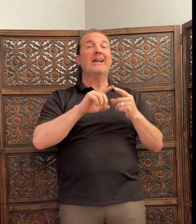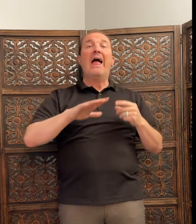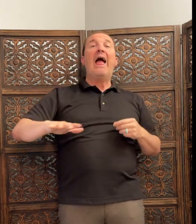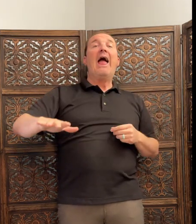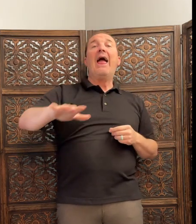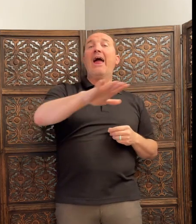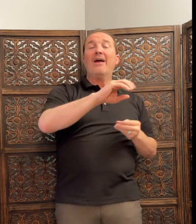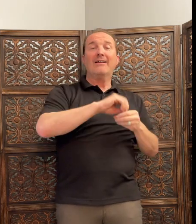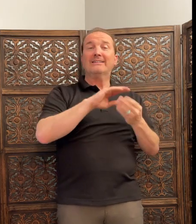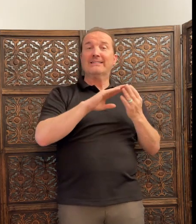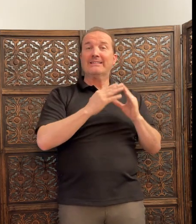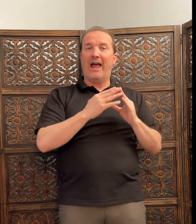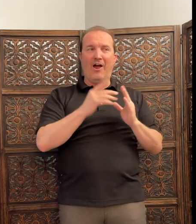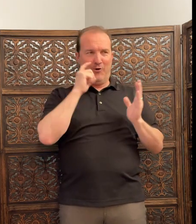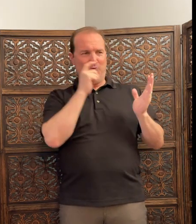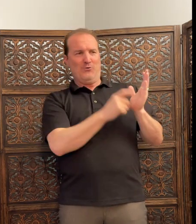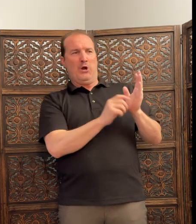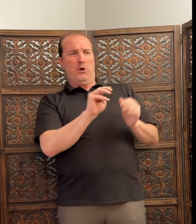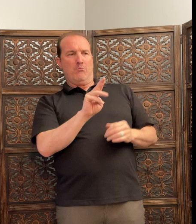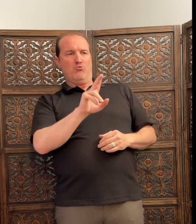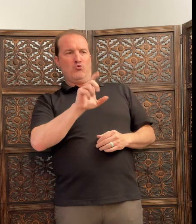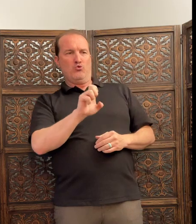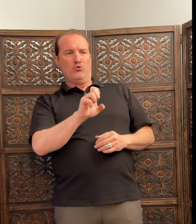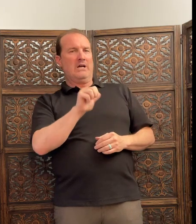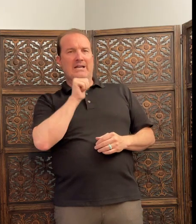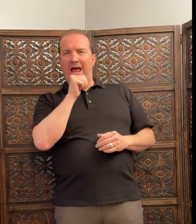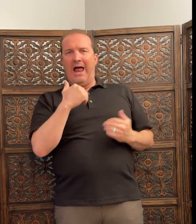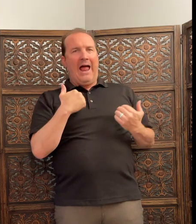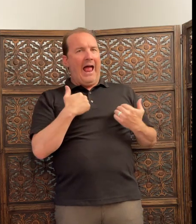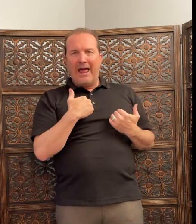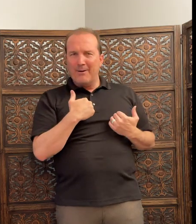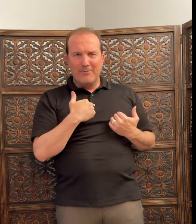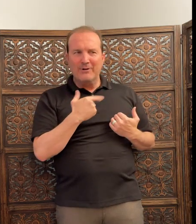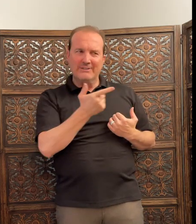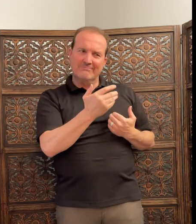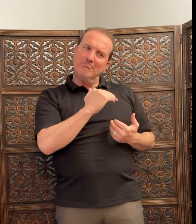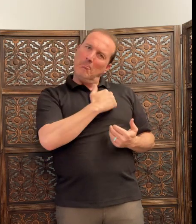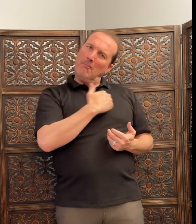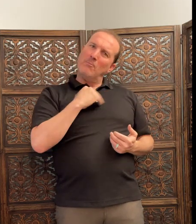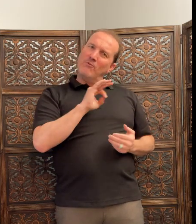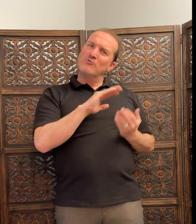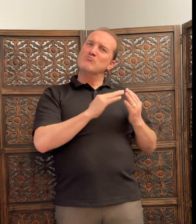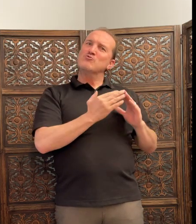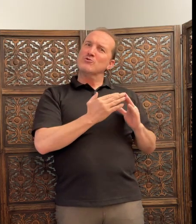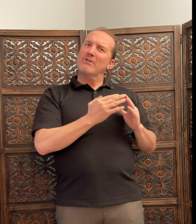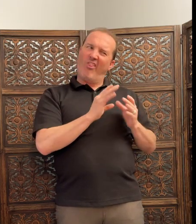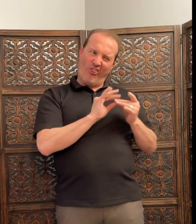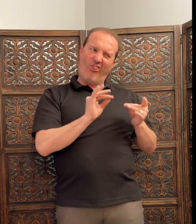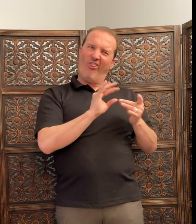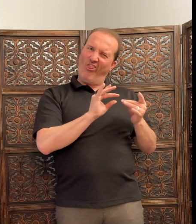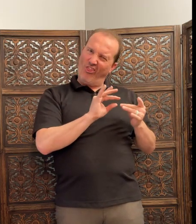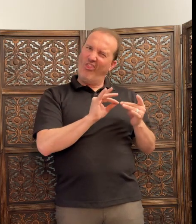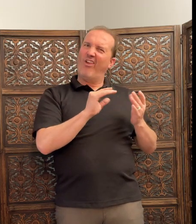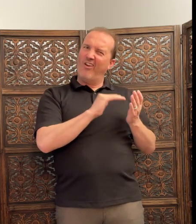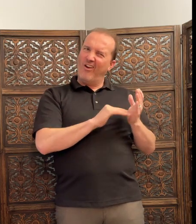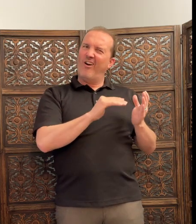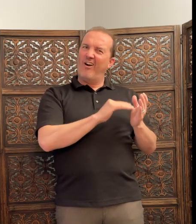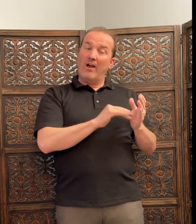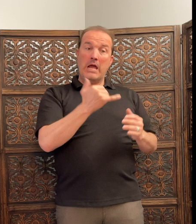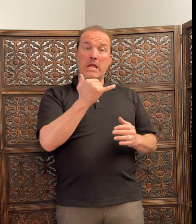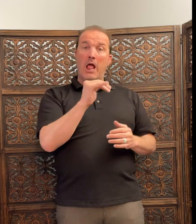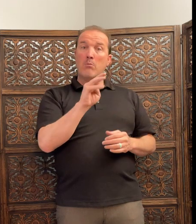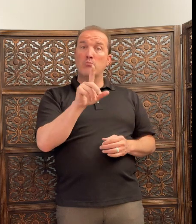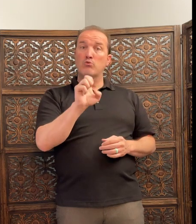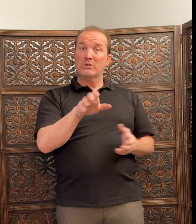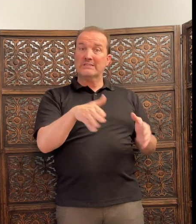about the mule until everyone in the town sees the mule as more than an animal, but a member of the community. So much so